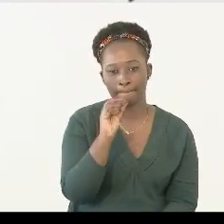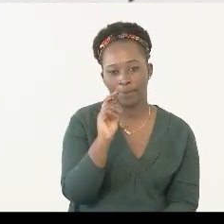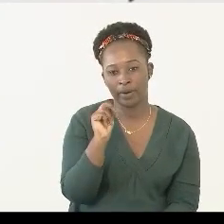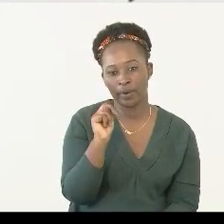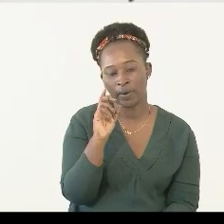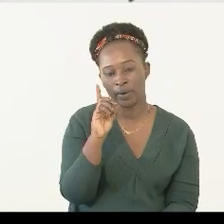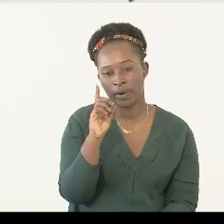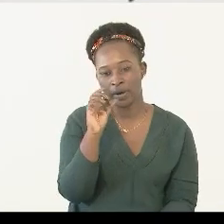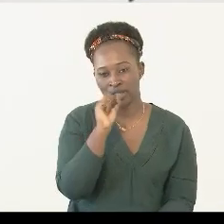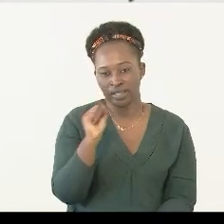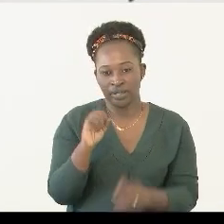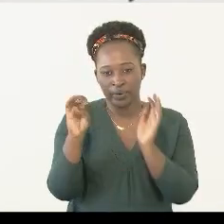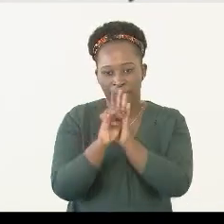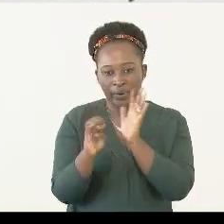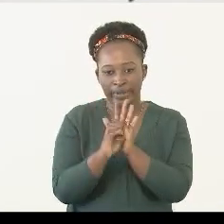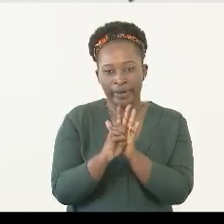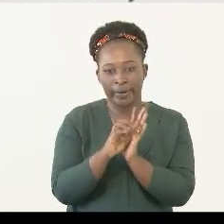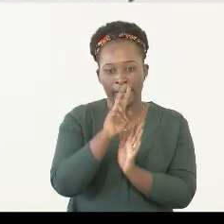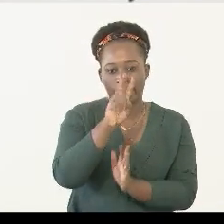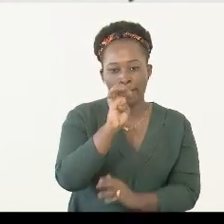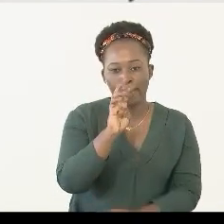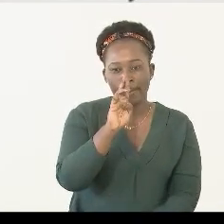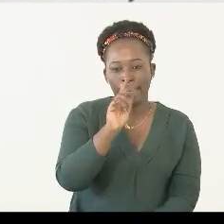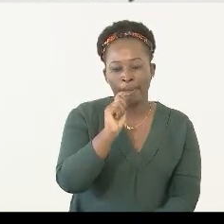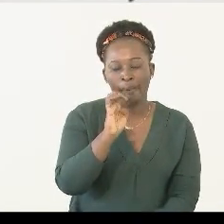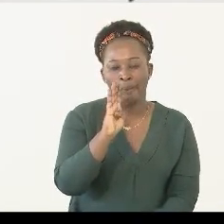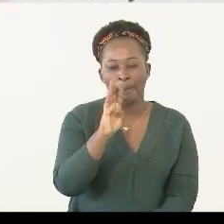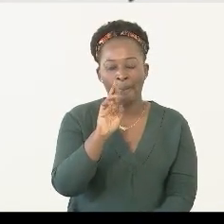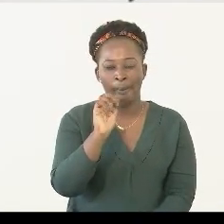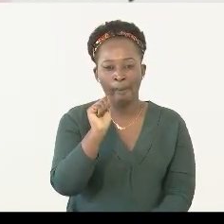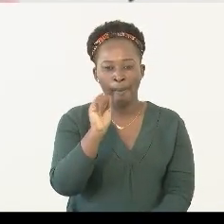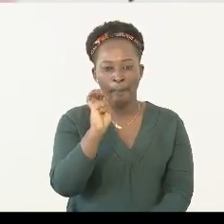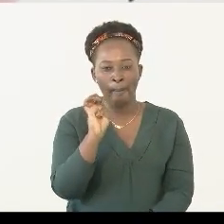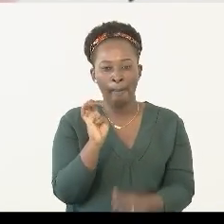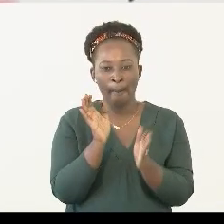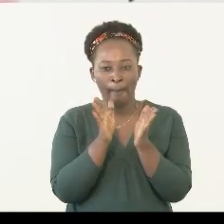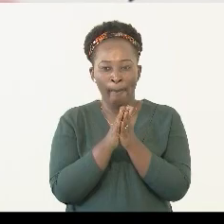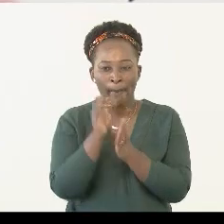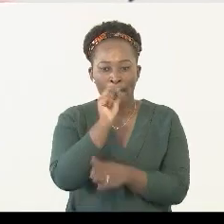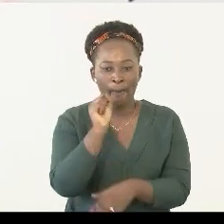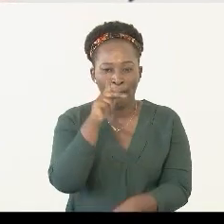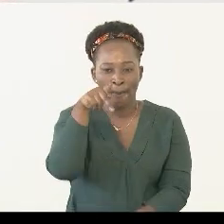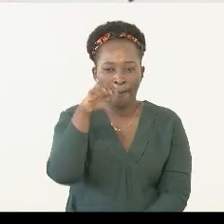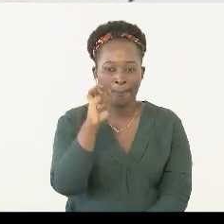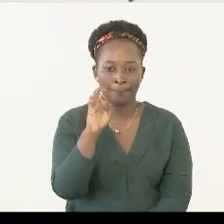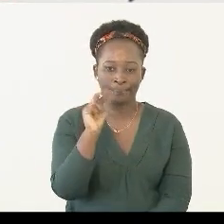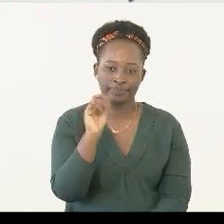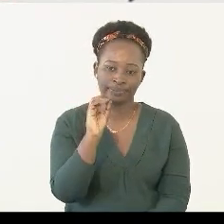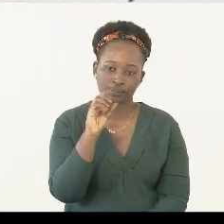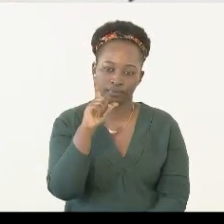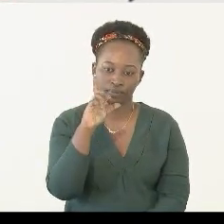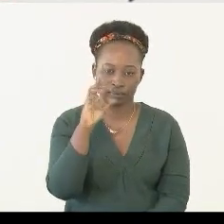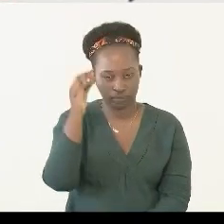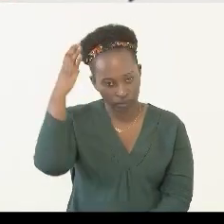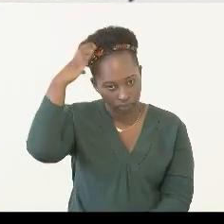This one we find it, ethmoid is found in the nose, then the sphenoid is found in the head, and the